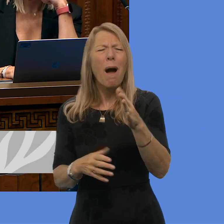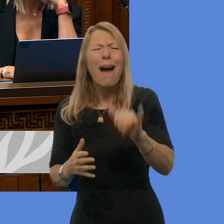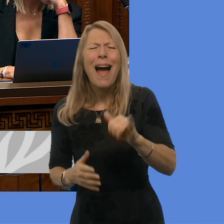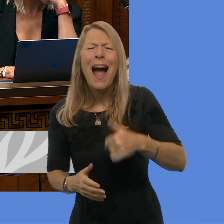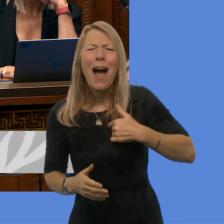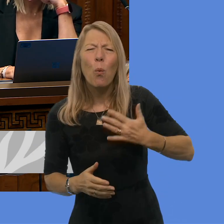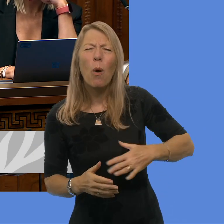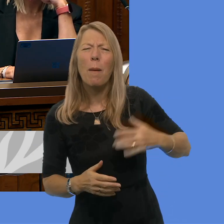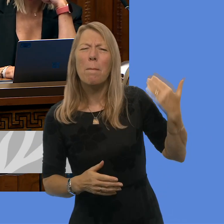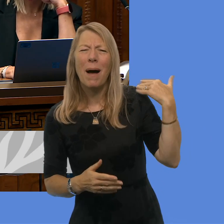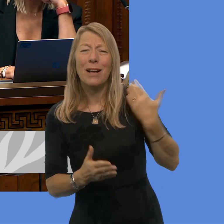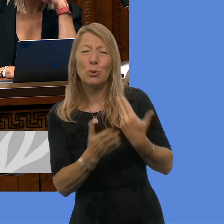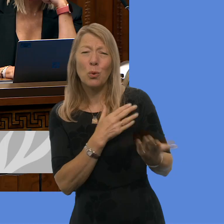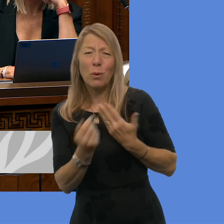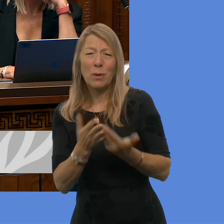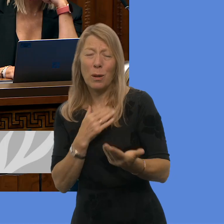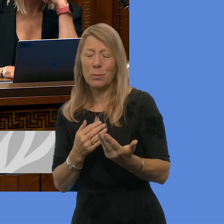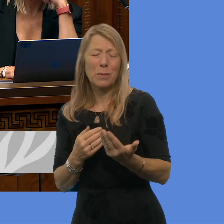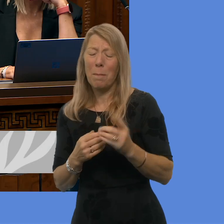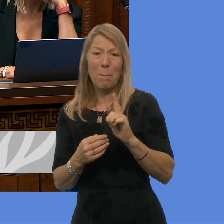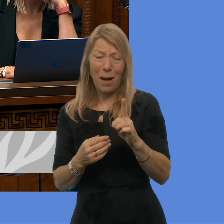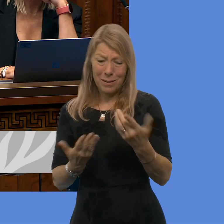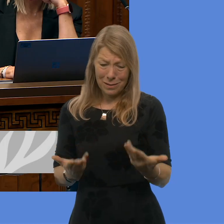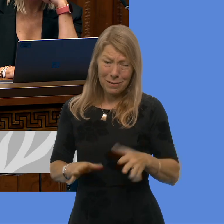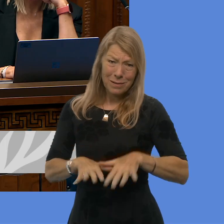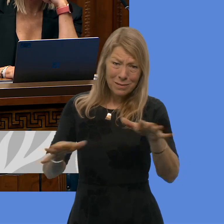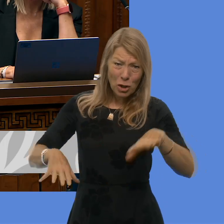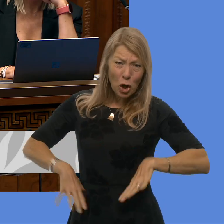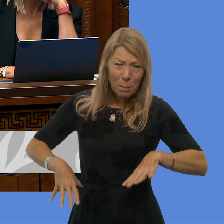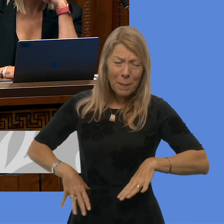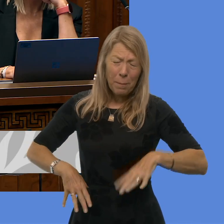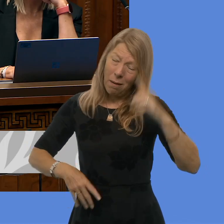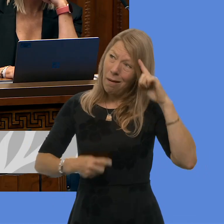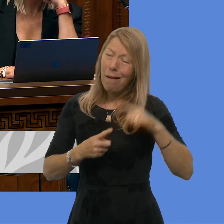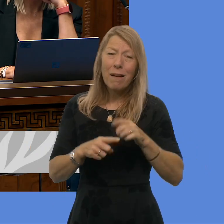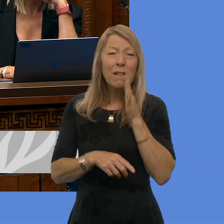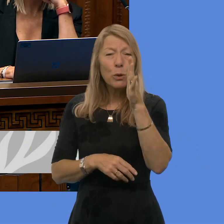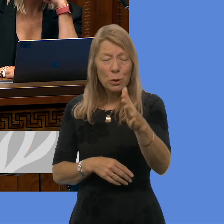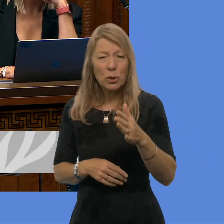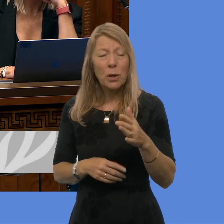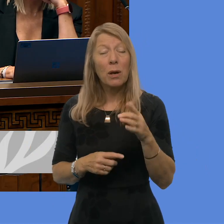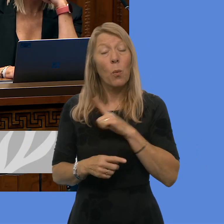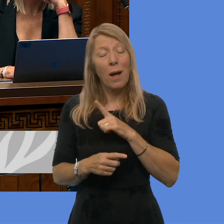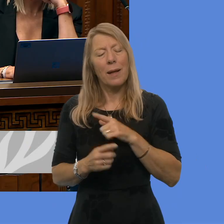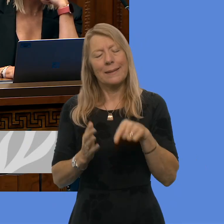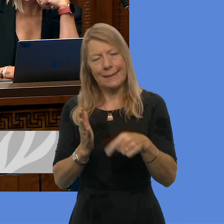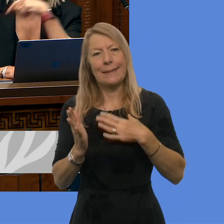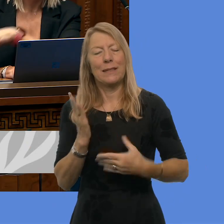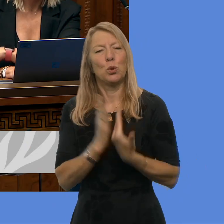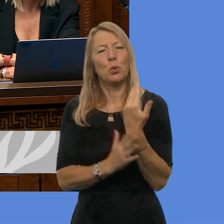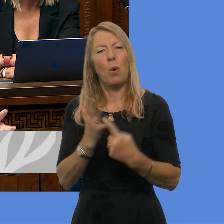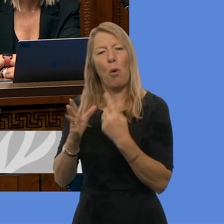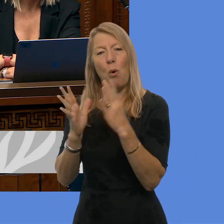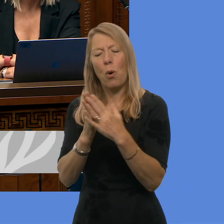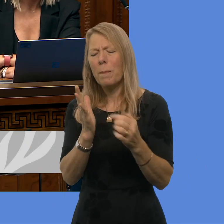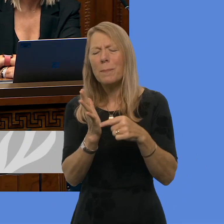today's generation from yesterday, and the only way we'll do that is if we work together, that the legislation that's brought forward is human rights compliant